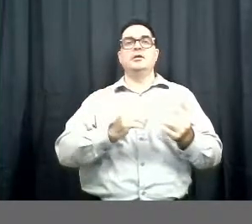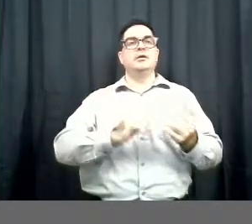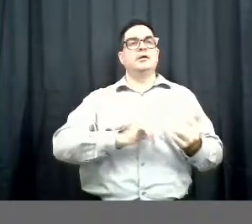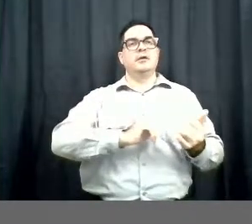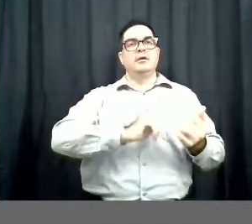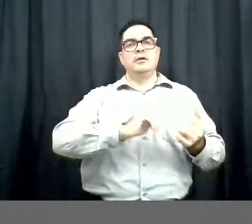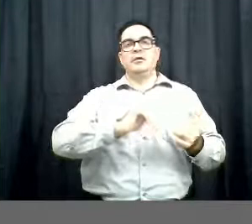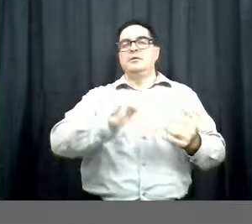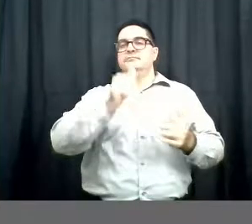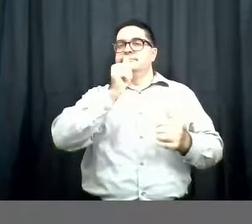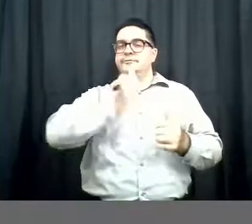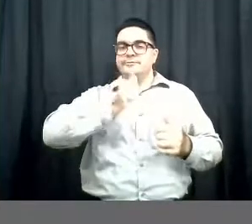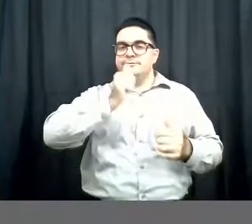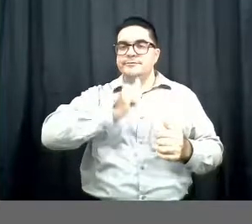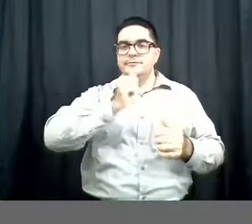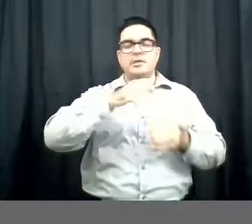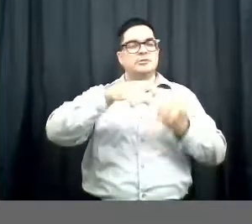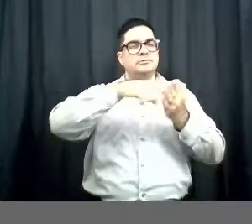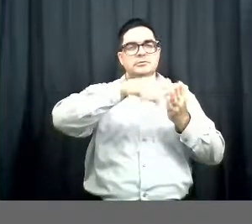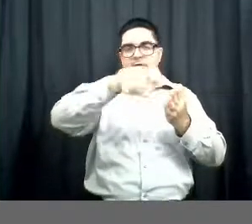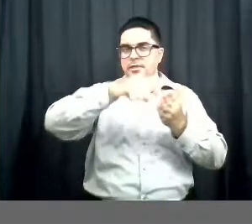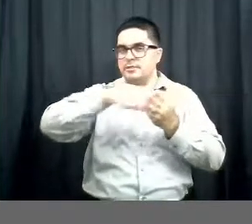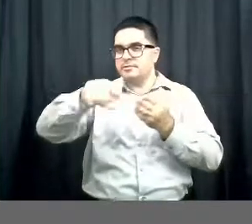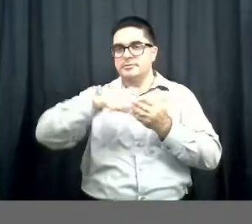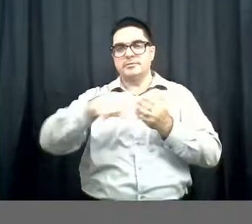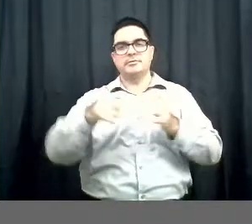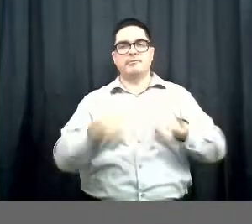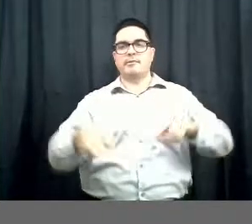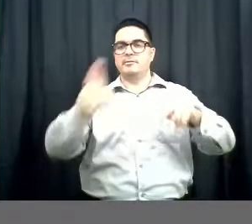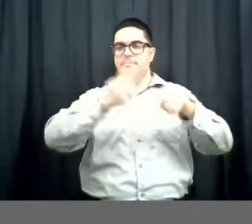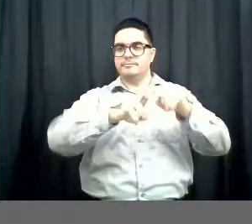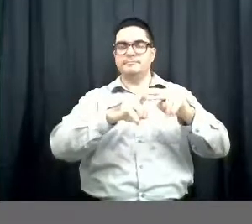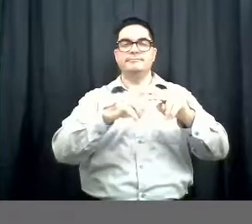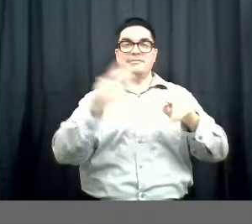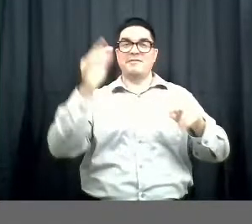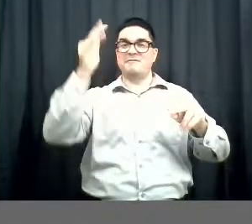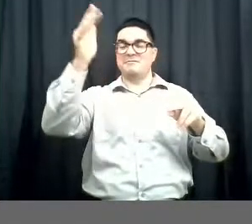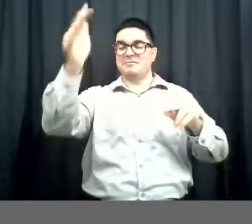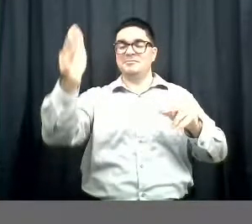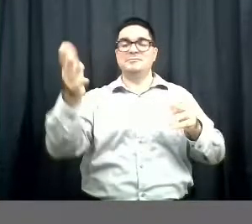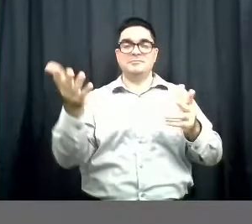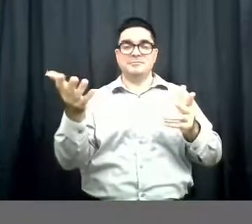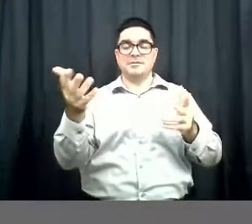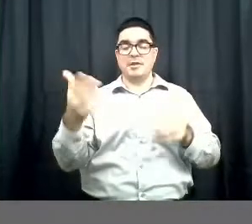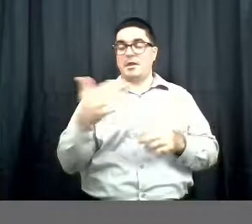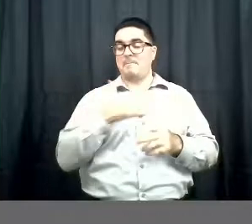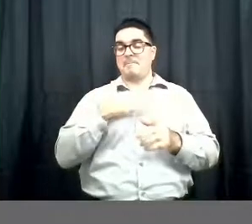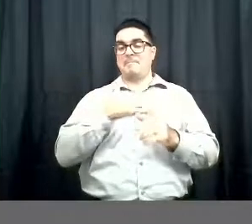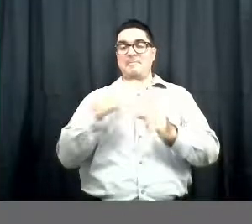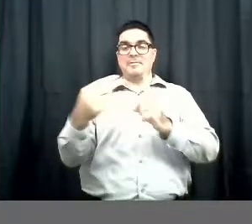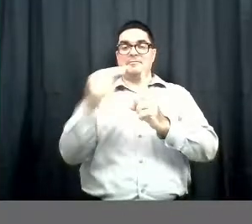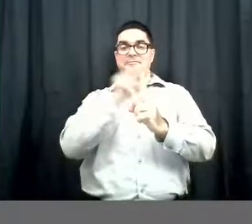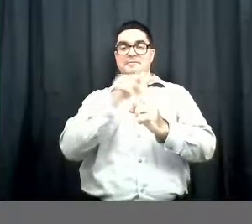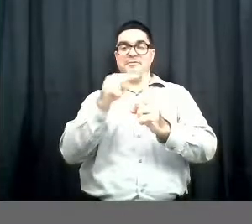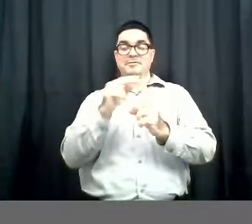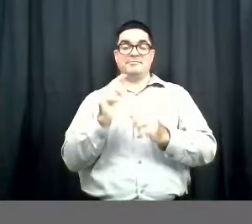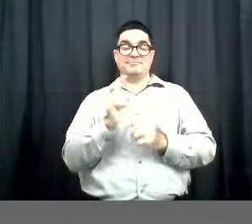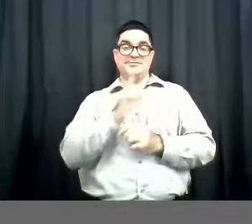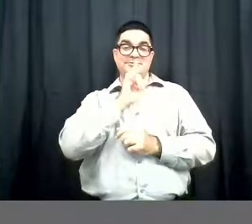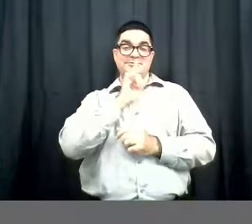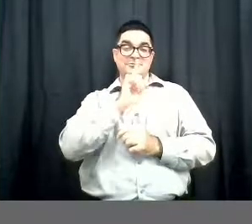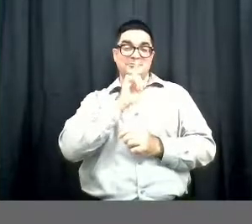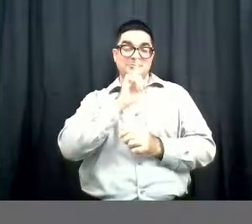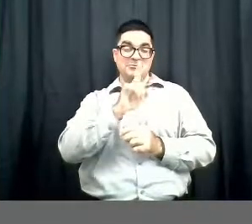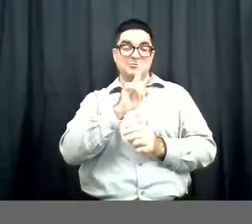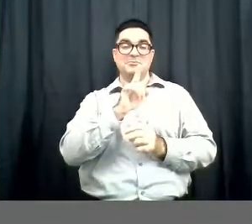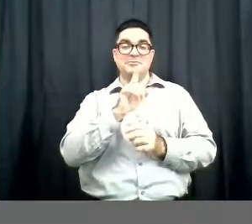services into the future. And so, from my perspective, I think the real story here is the board, trying